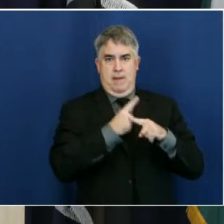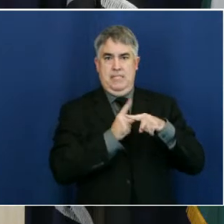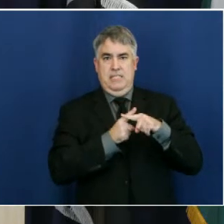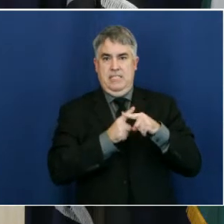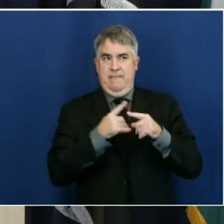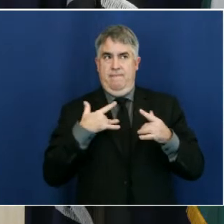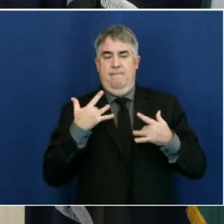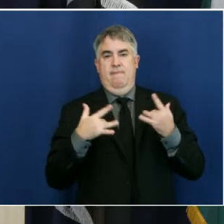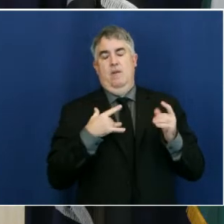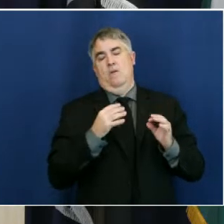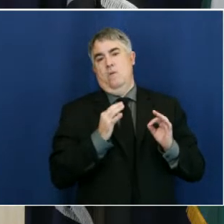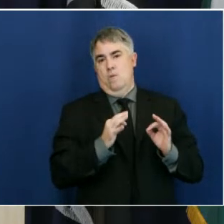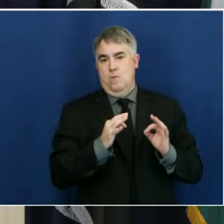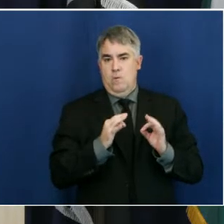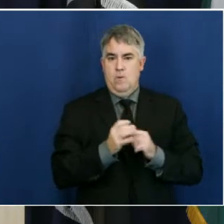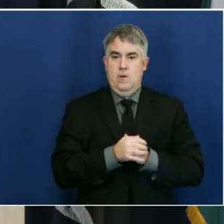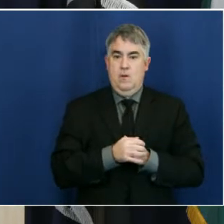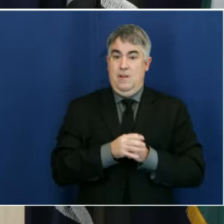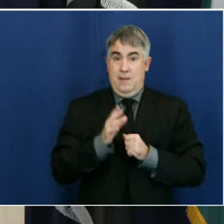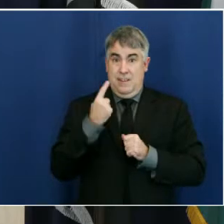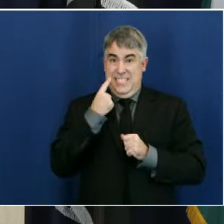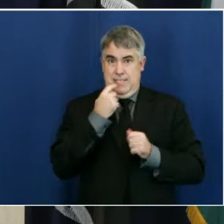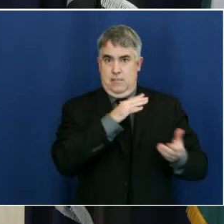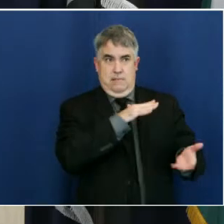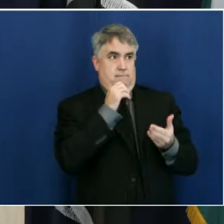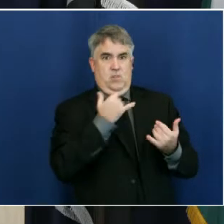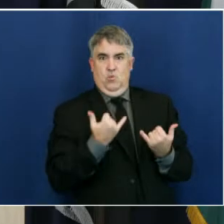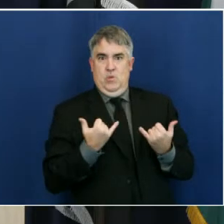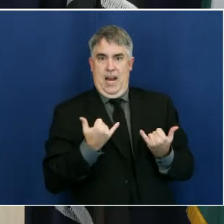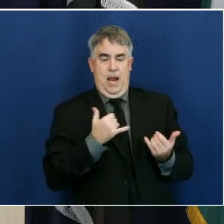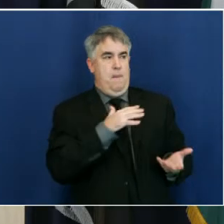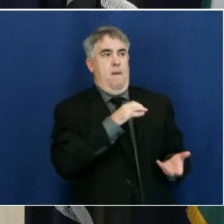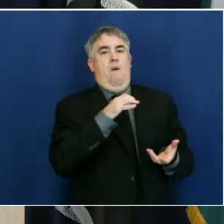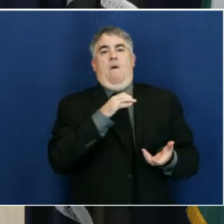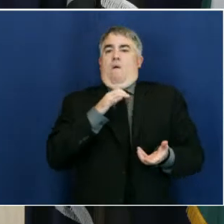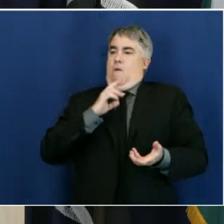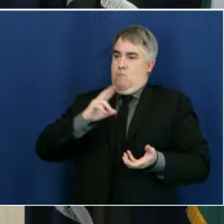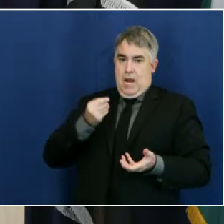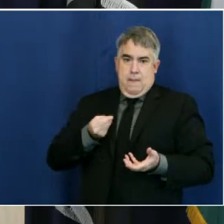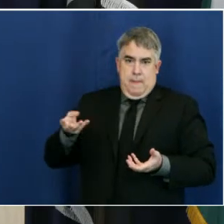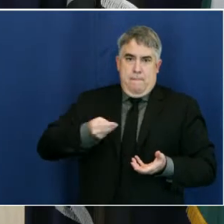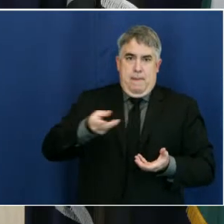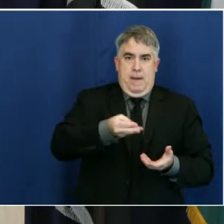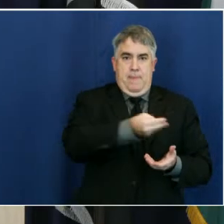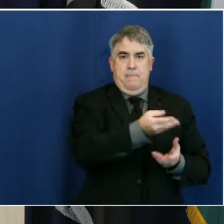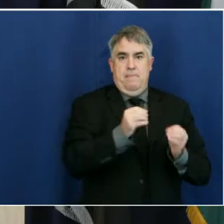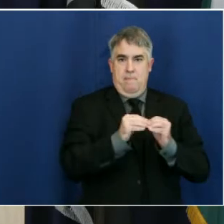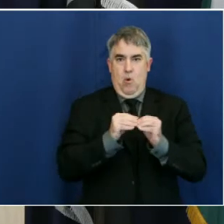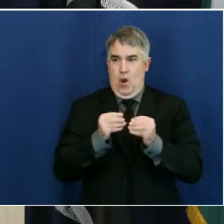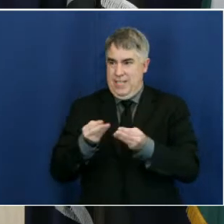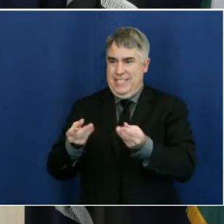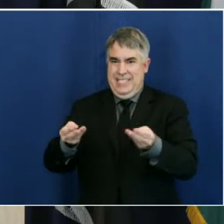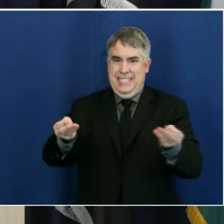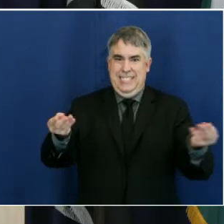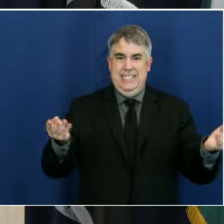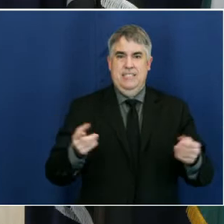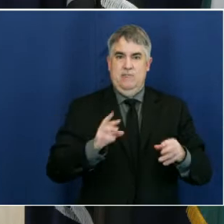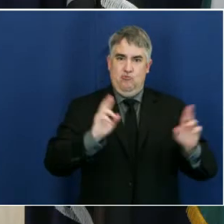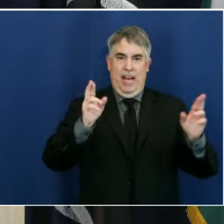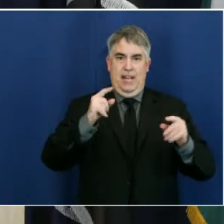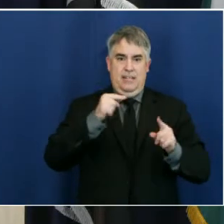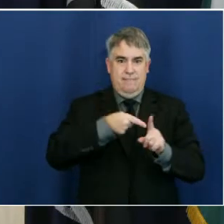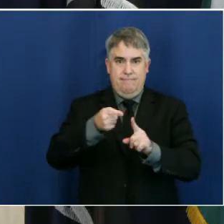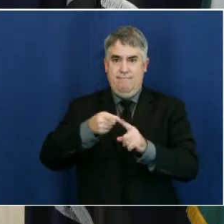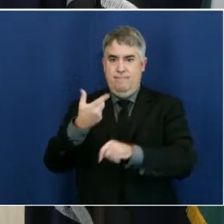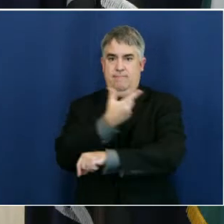that is just arriving now as we speak, and we are building out the infrastructure to be able to do it. And then there's considerable uncertainty about